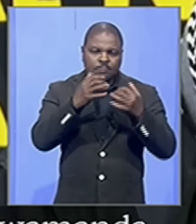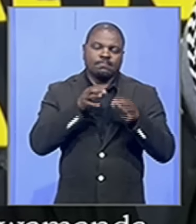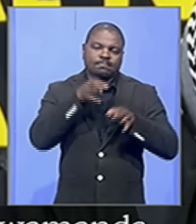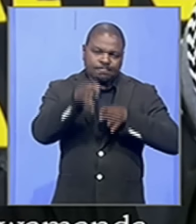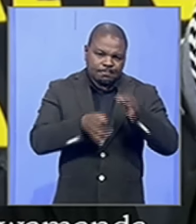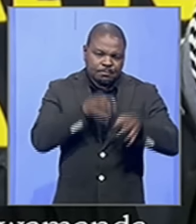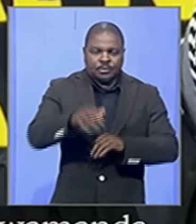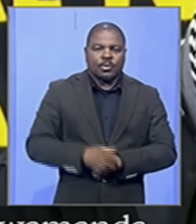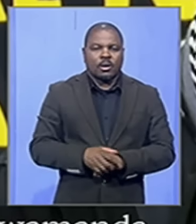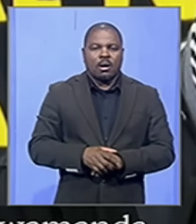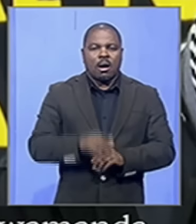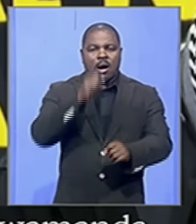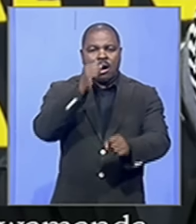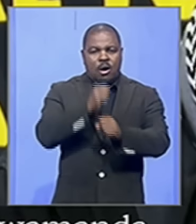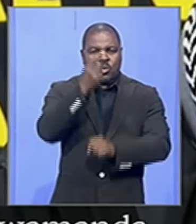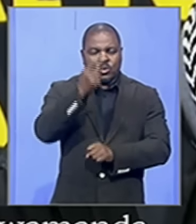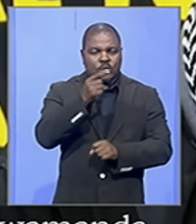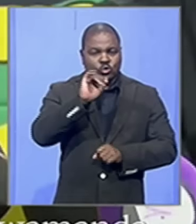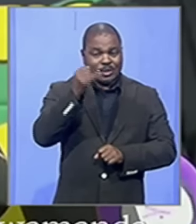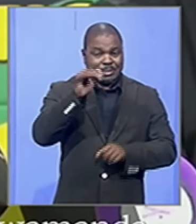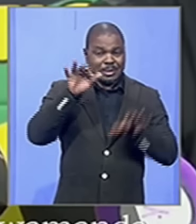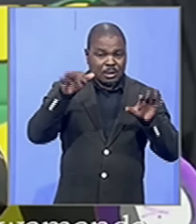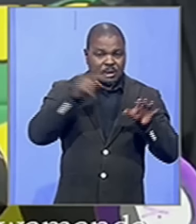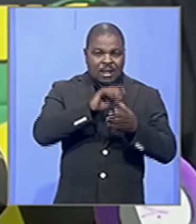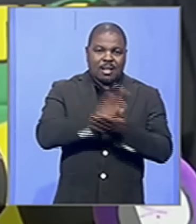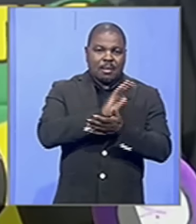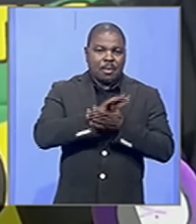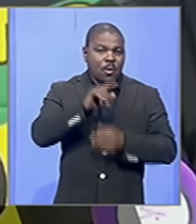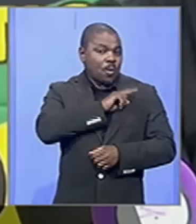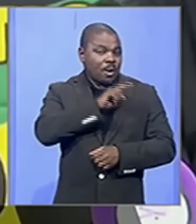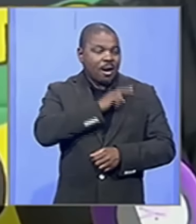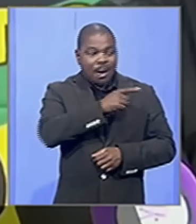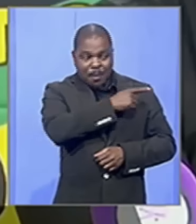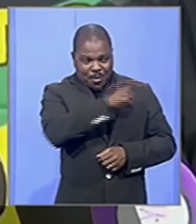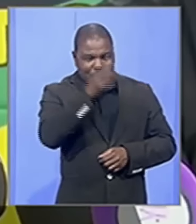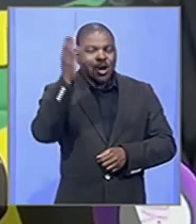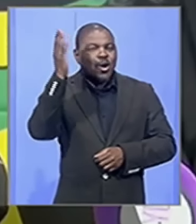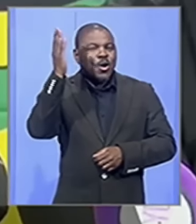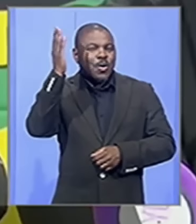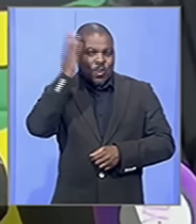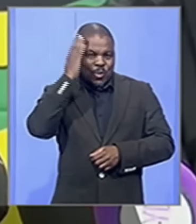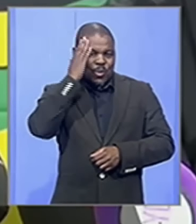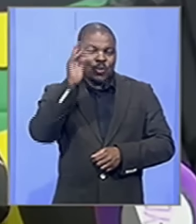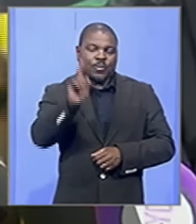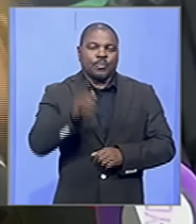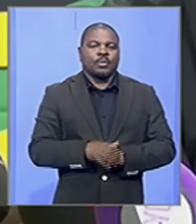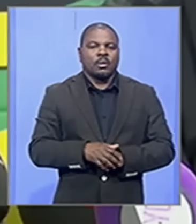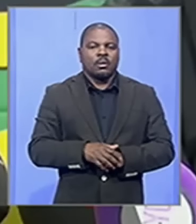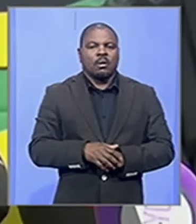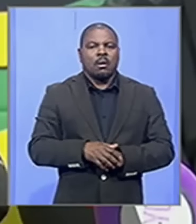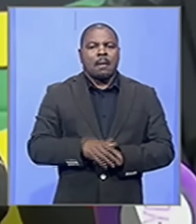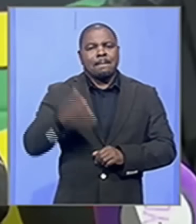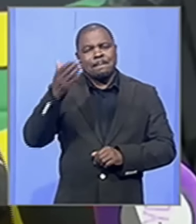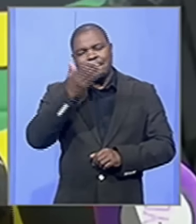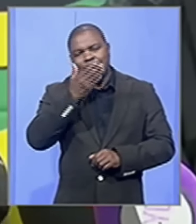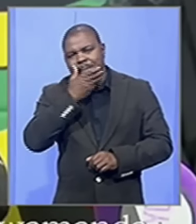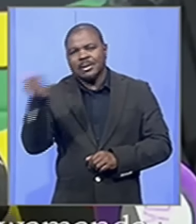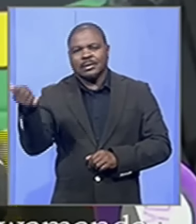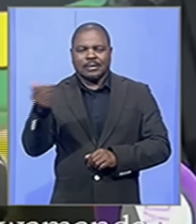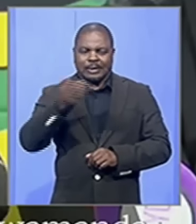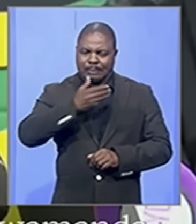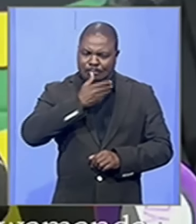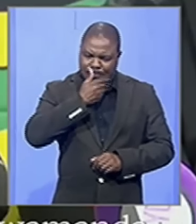The people of Johannesburg, they are happy where they are because now they know that one of the best in the